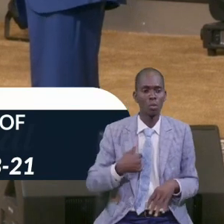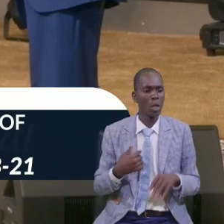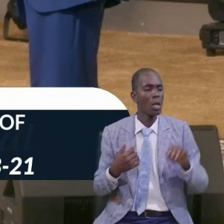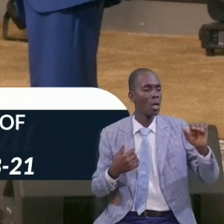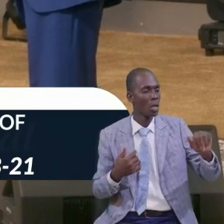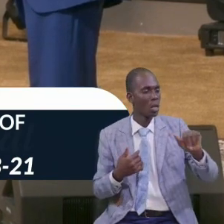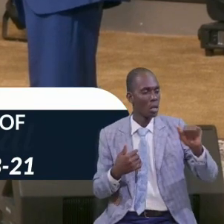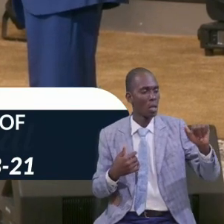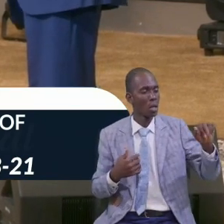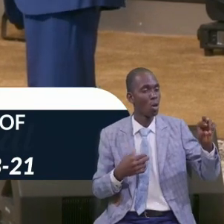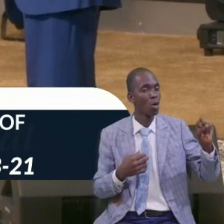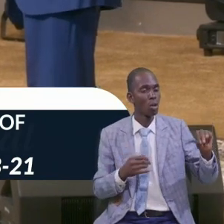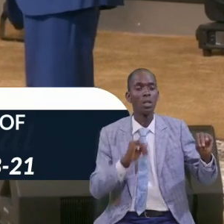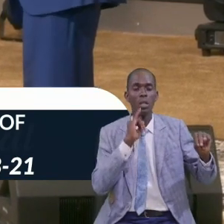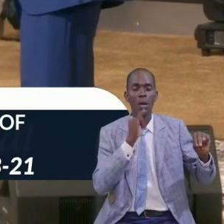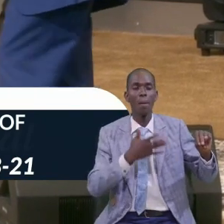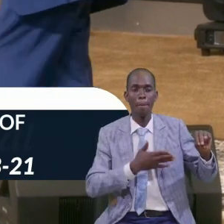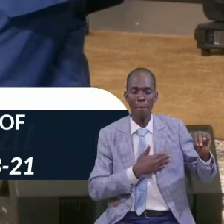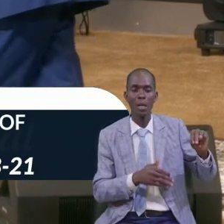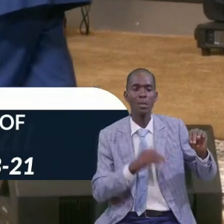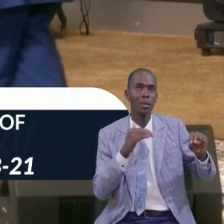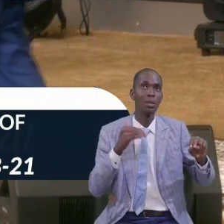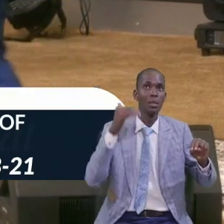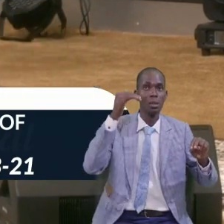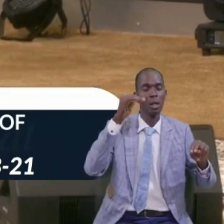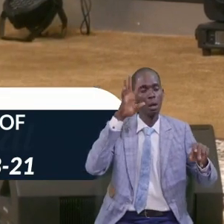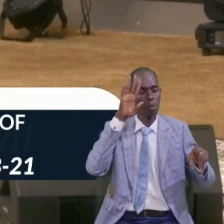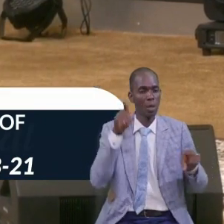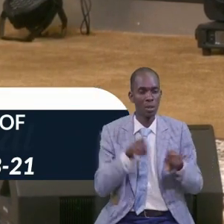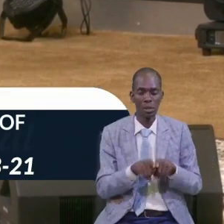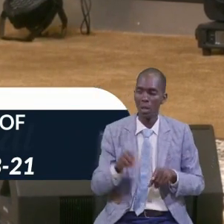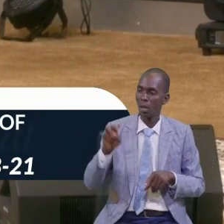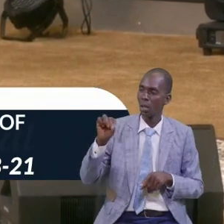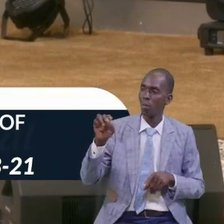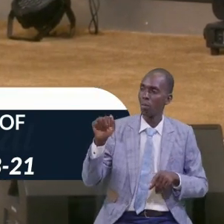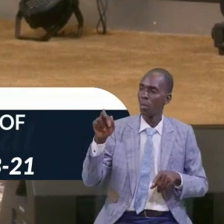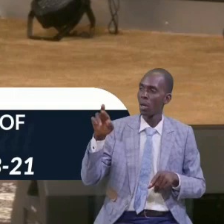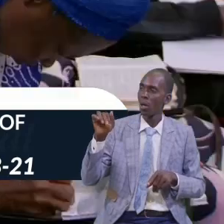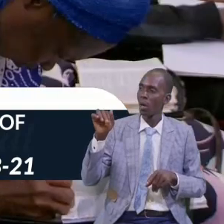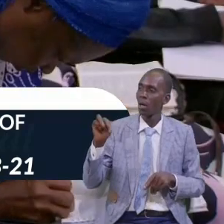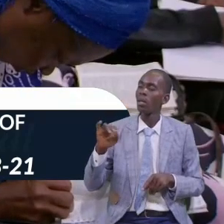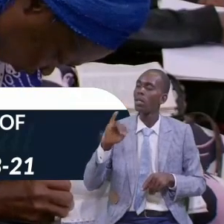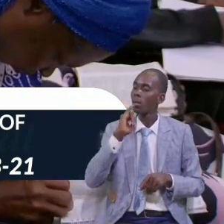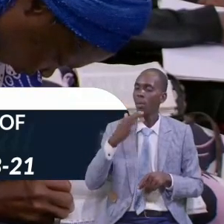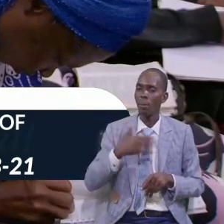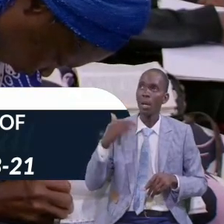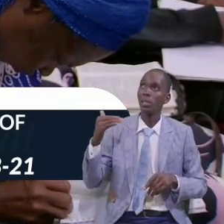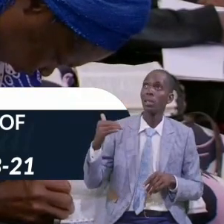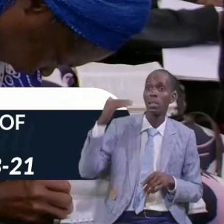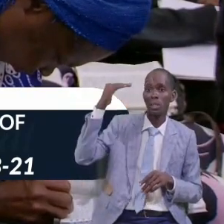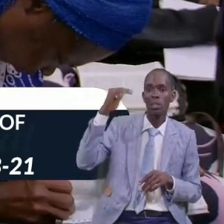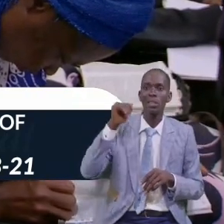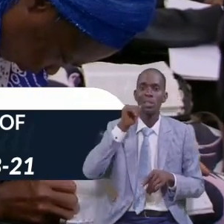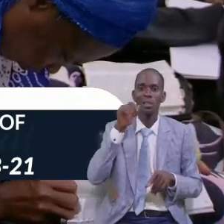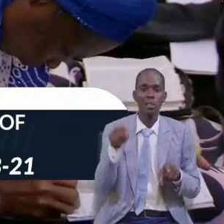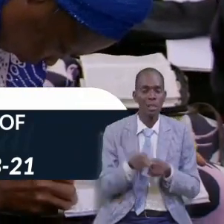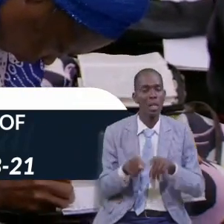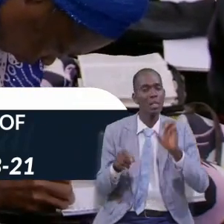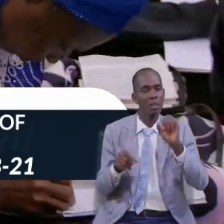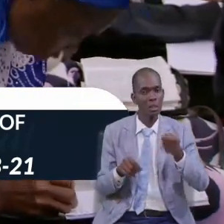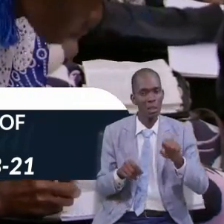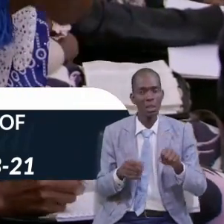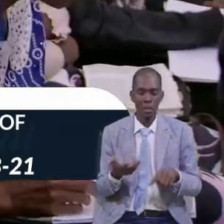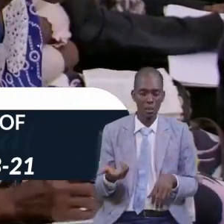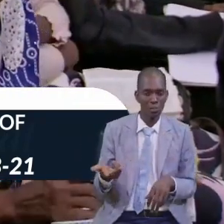and Miriam is my senior sister. And the way they talk and the way they act, the three of them